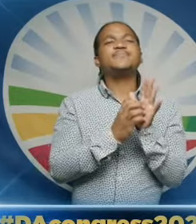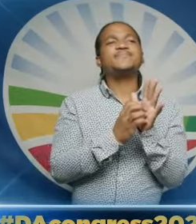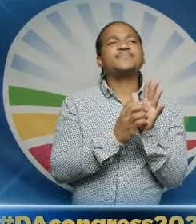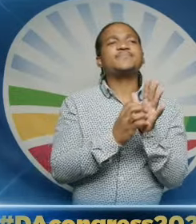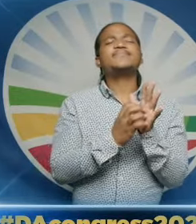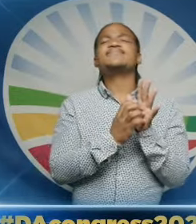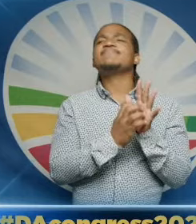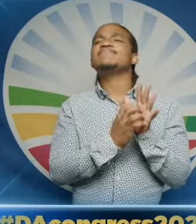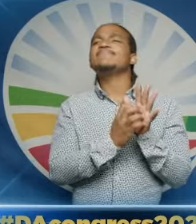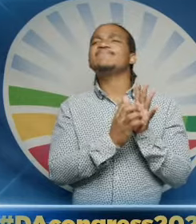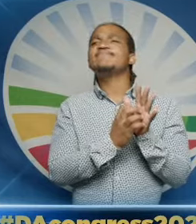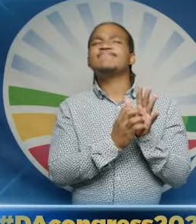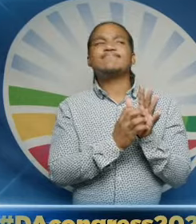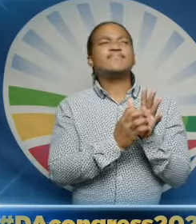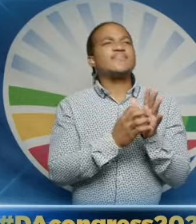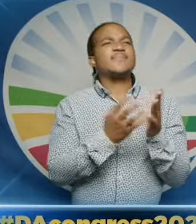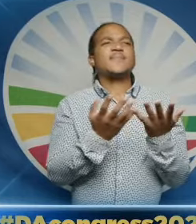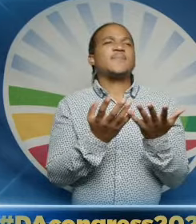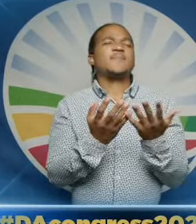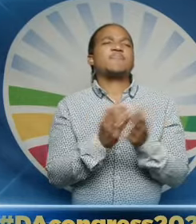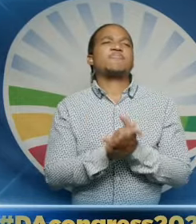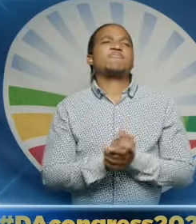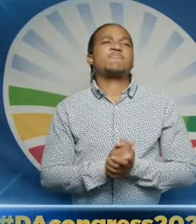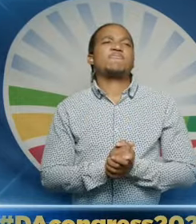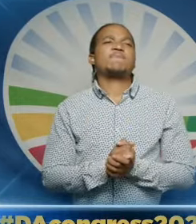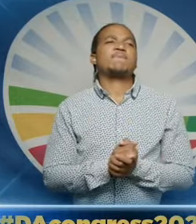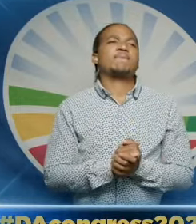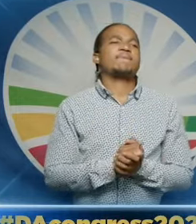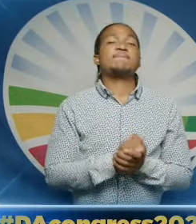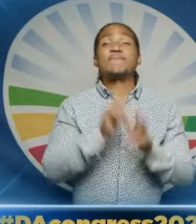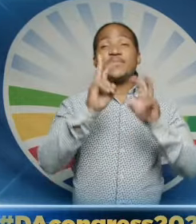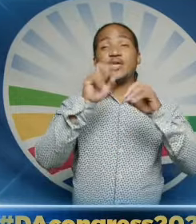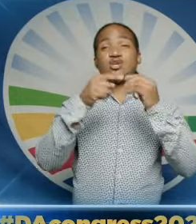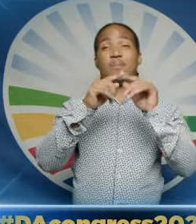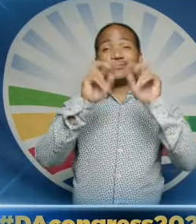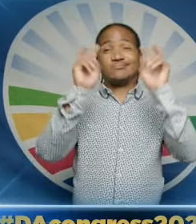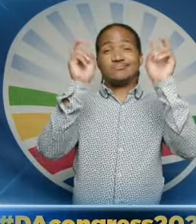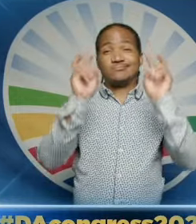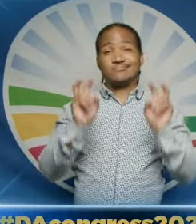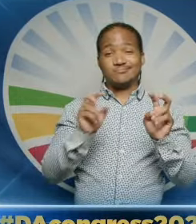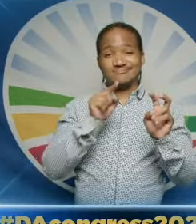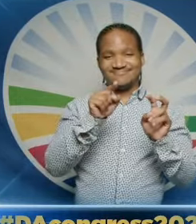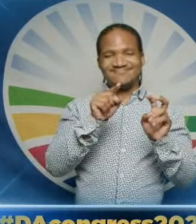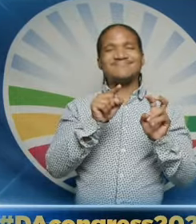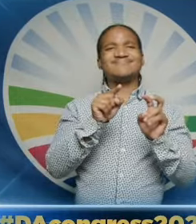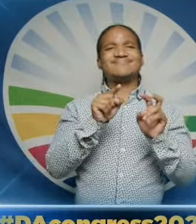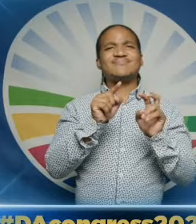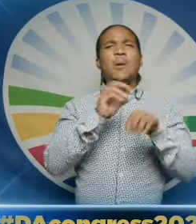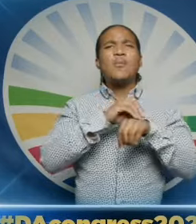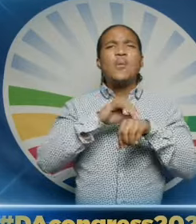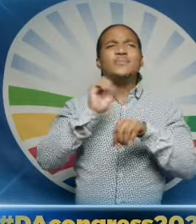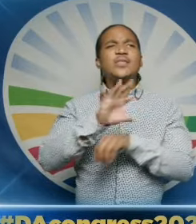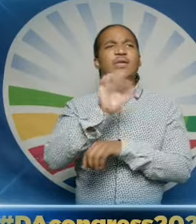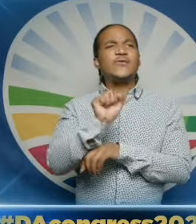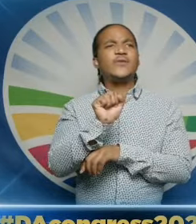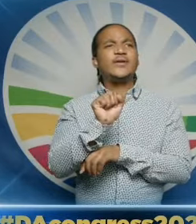alternative on energy, for instance, on the energy crisis in South Africa, that's something that we are seeing